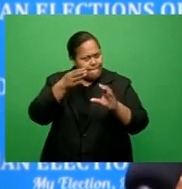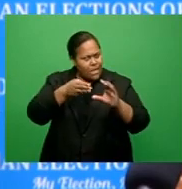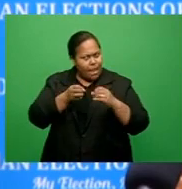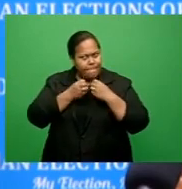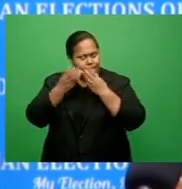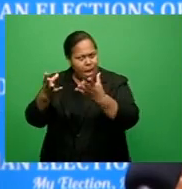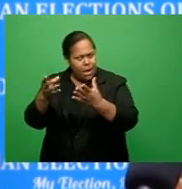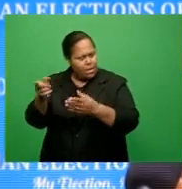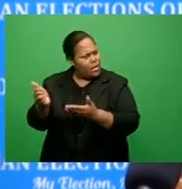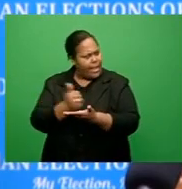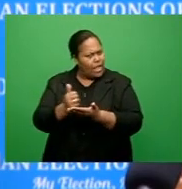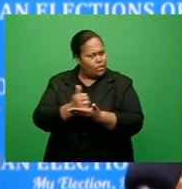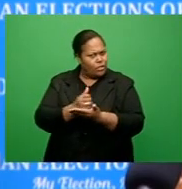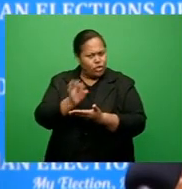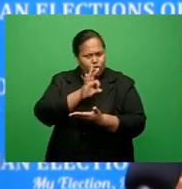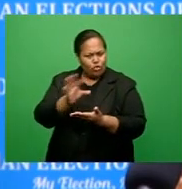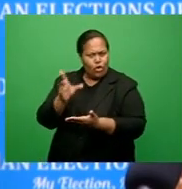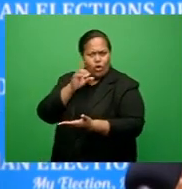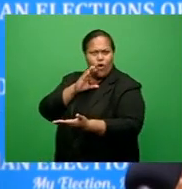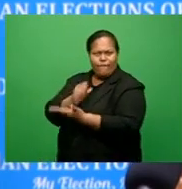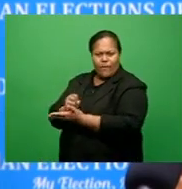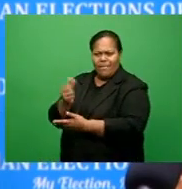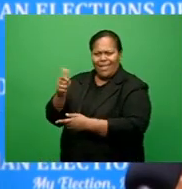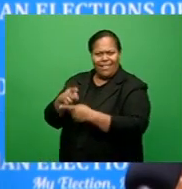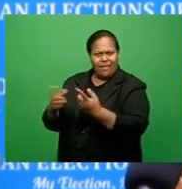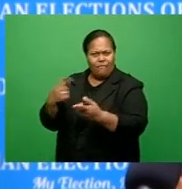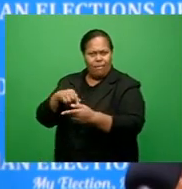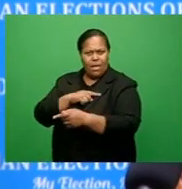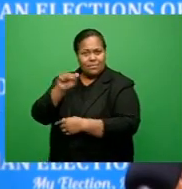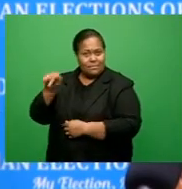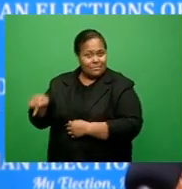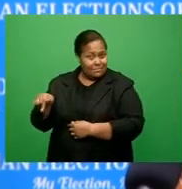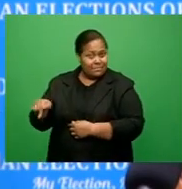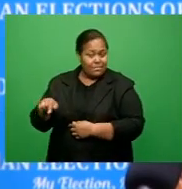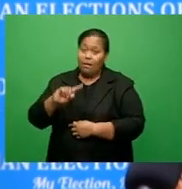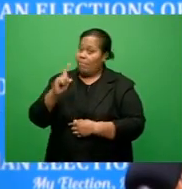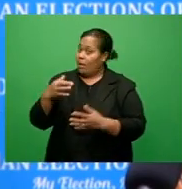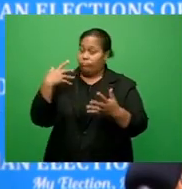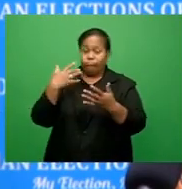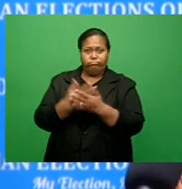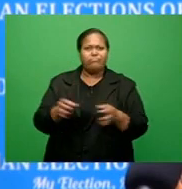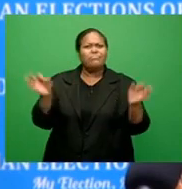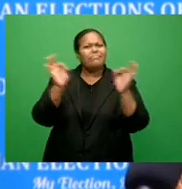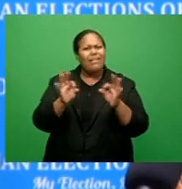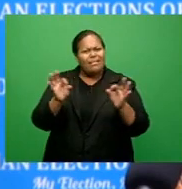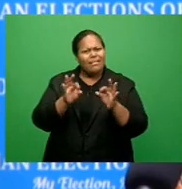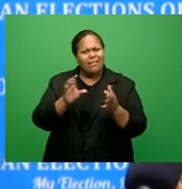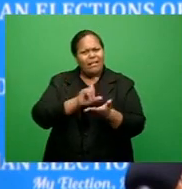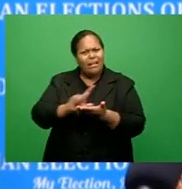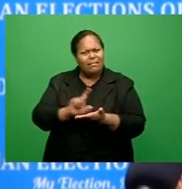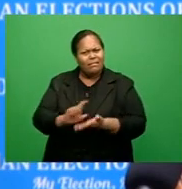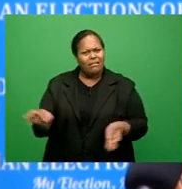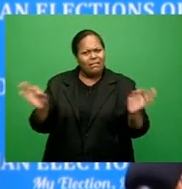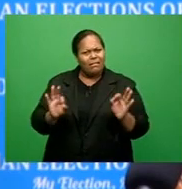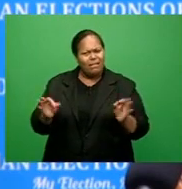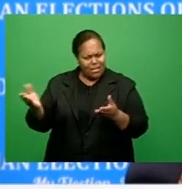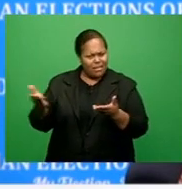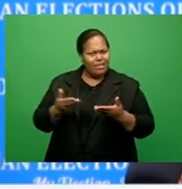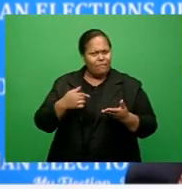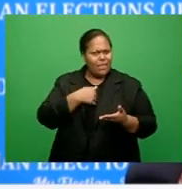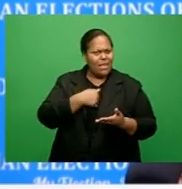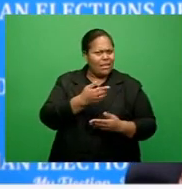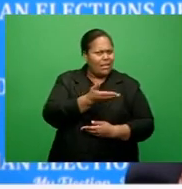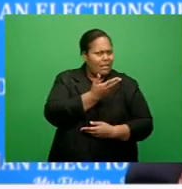action you take without verification from us, unquote. All this time, no verification has yet been provided, if there was